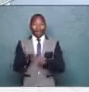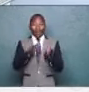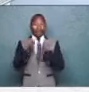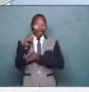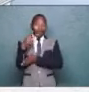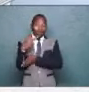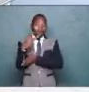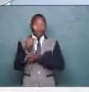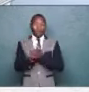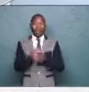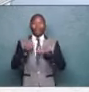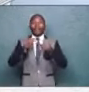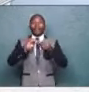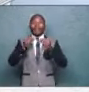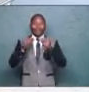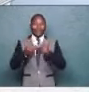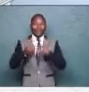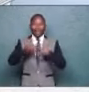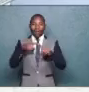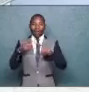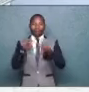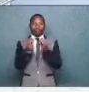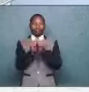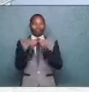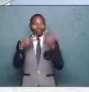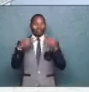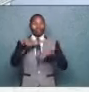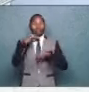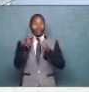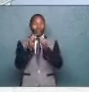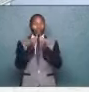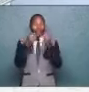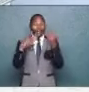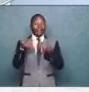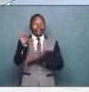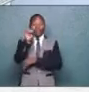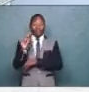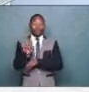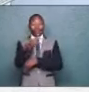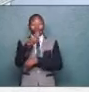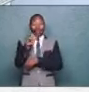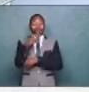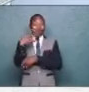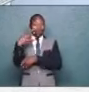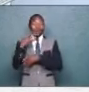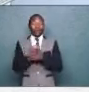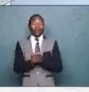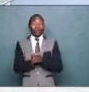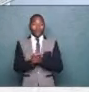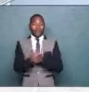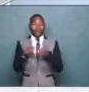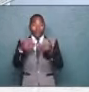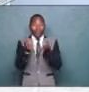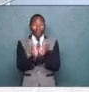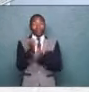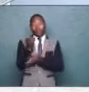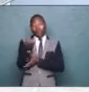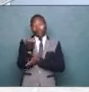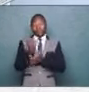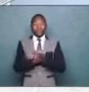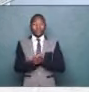la chiwiri lidzachitika kuchokera pa 18 mpaka pa 19 September 2024 makonsolo